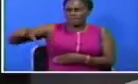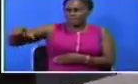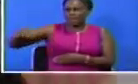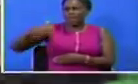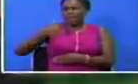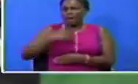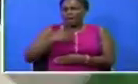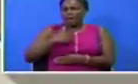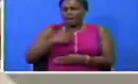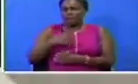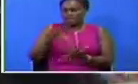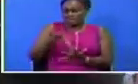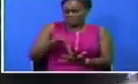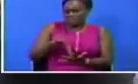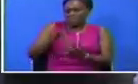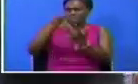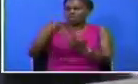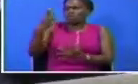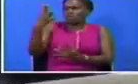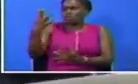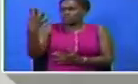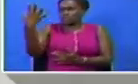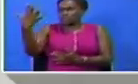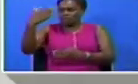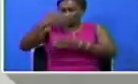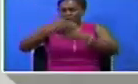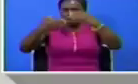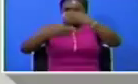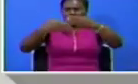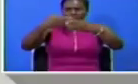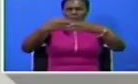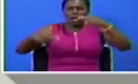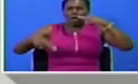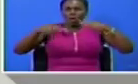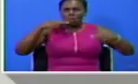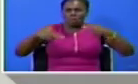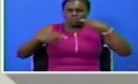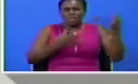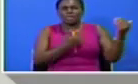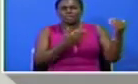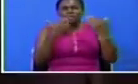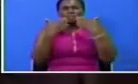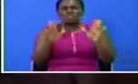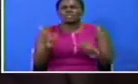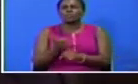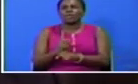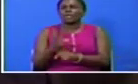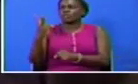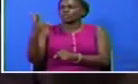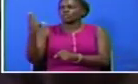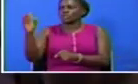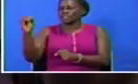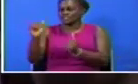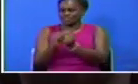to hold a one-of-a-kind 45-story Hilton Hotel. Expected to be complete in